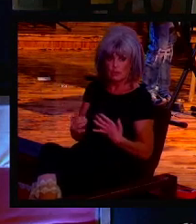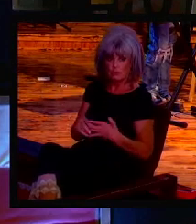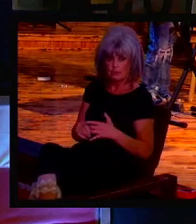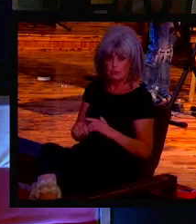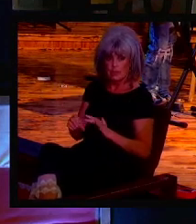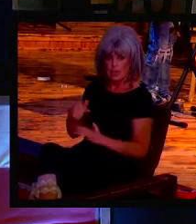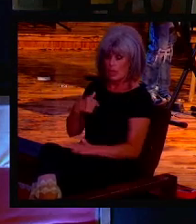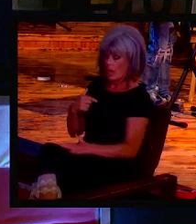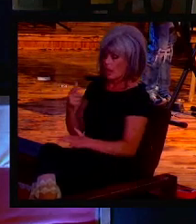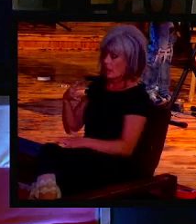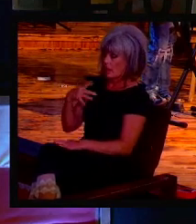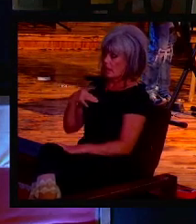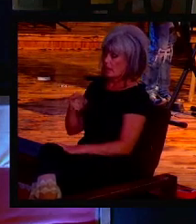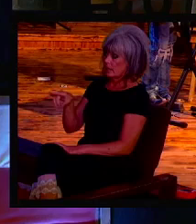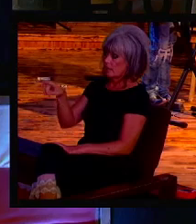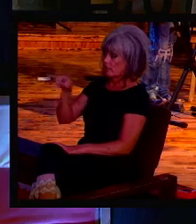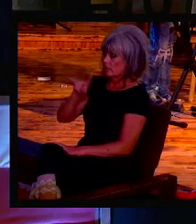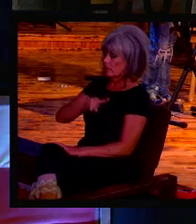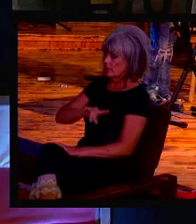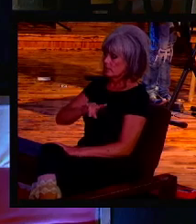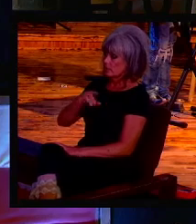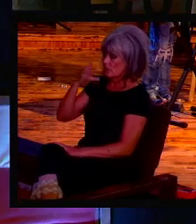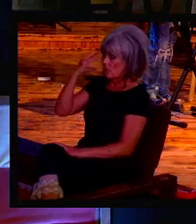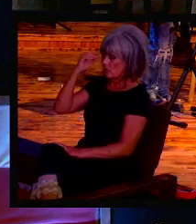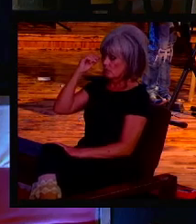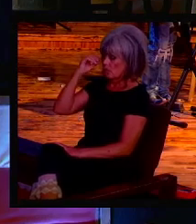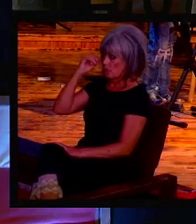So I'd like for you to just close your eyes.